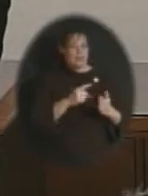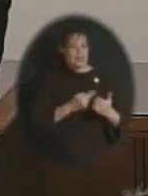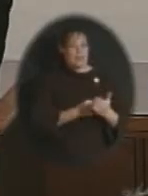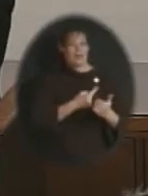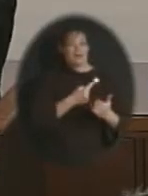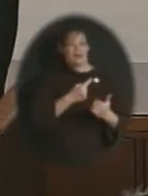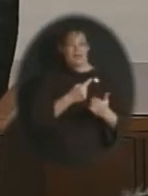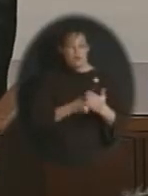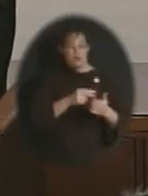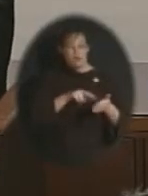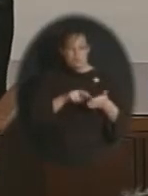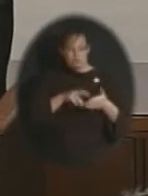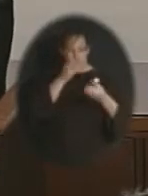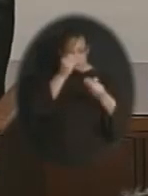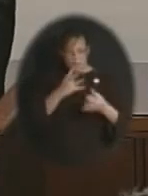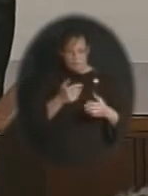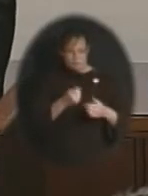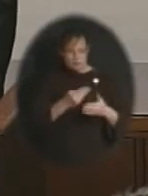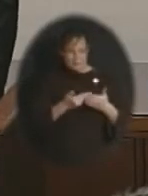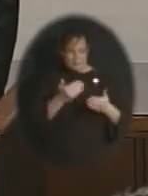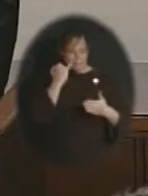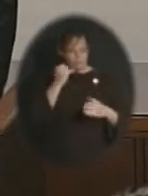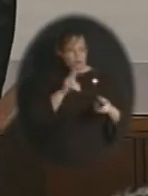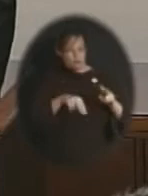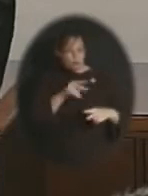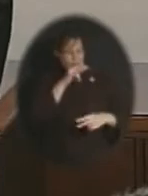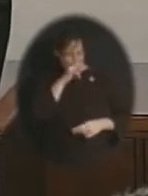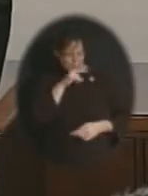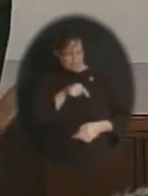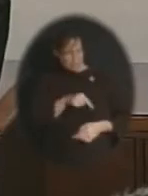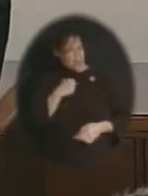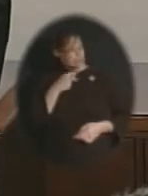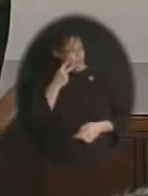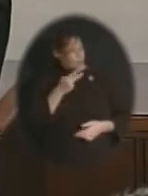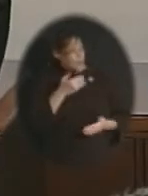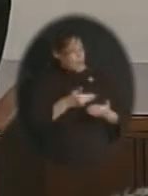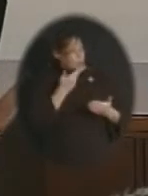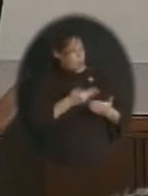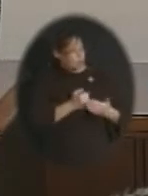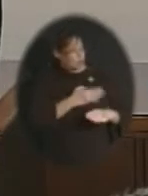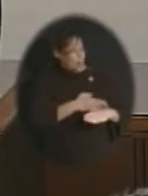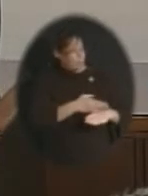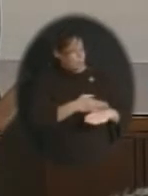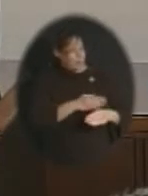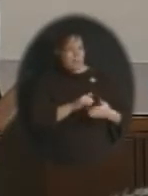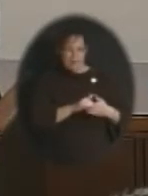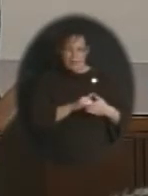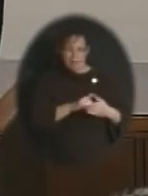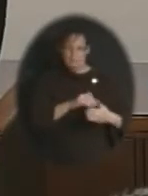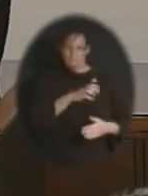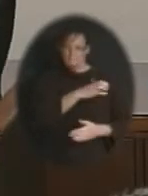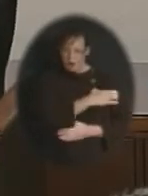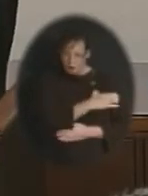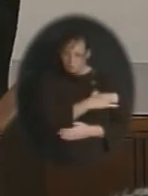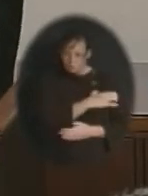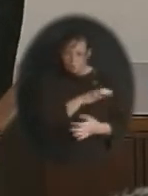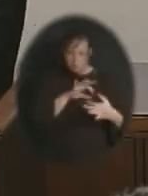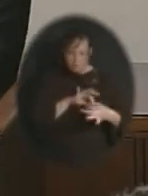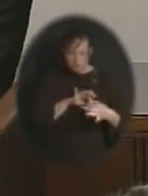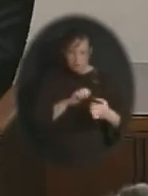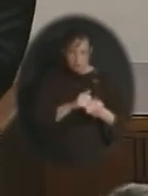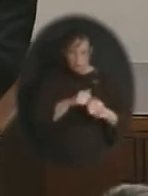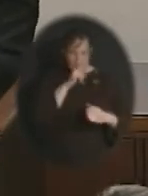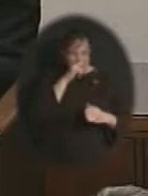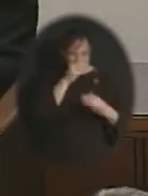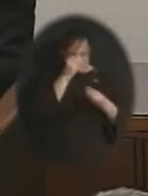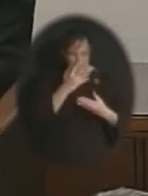Okay. The research is going to tell you a couple things. One, if you look at a kid and you just go, I saw that, good job, that is incredibly powerful. Mm-hmm. Relationships with kids tell